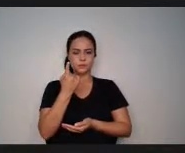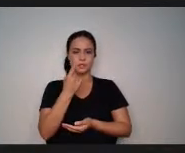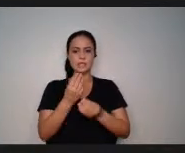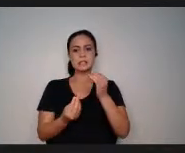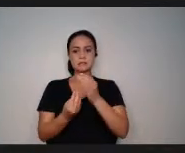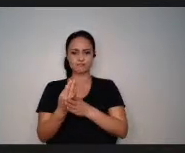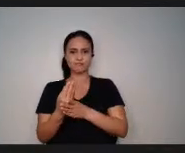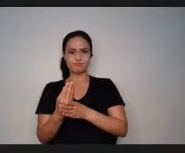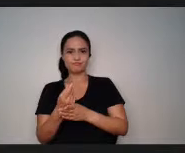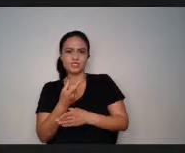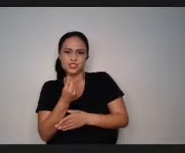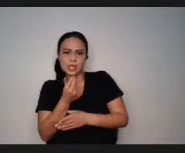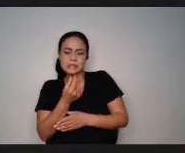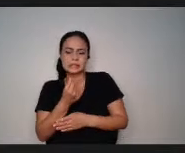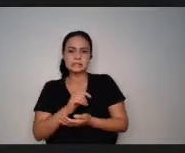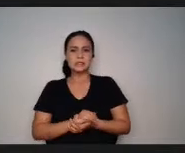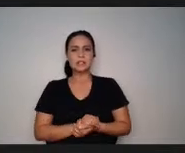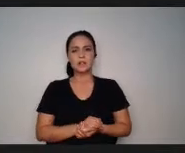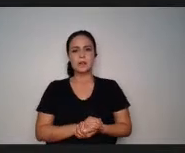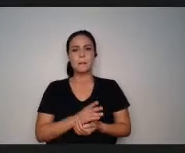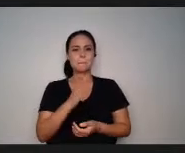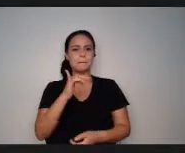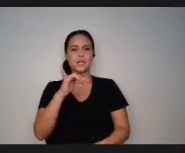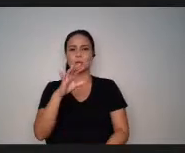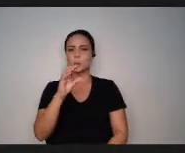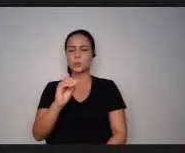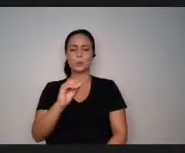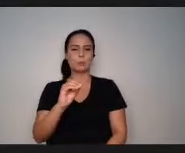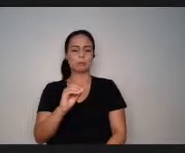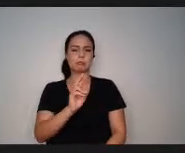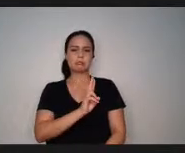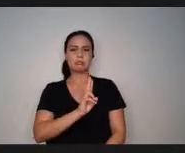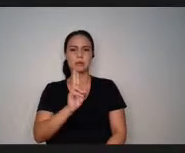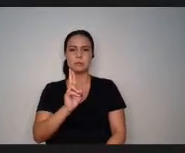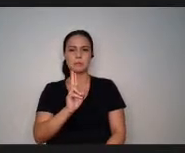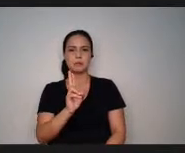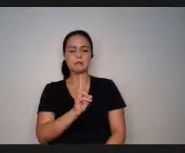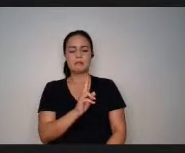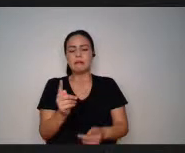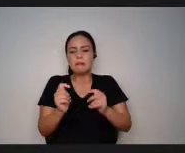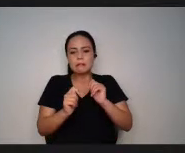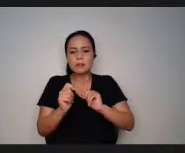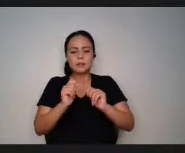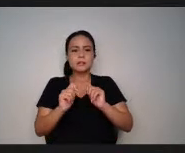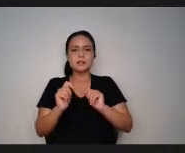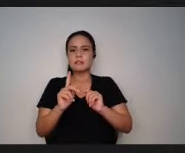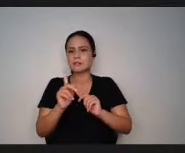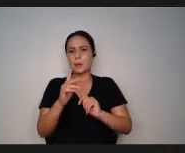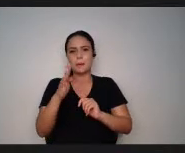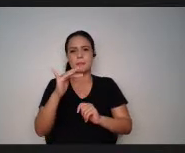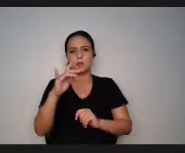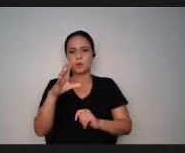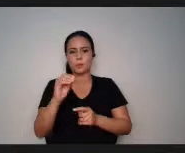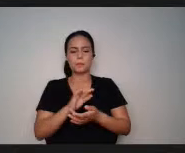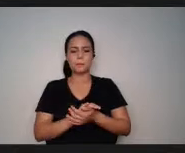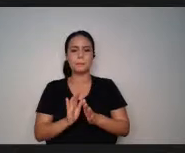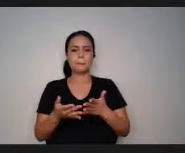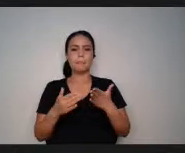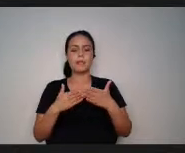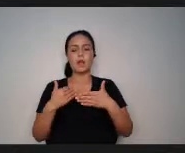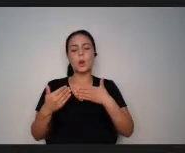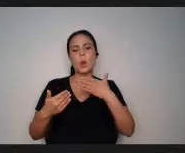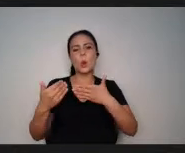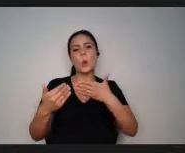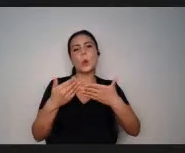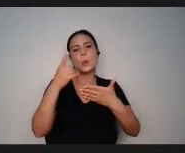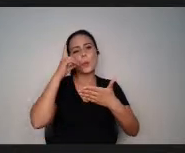and that is their only way of getting money. So we can't call it a moon or